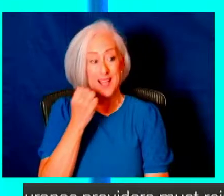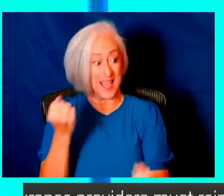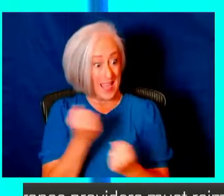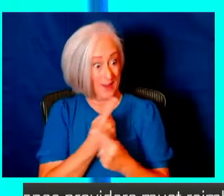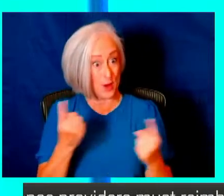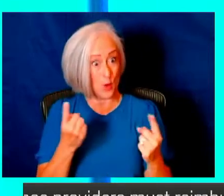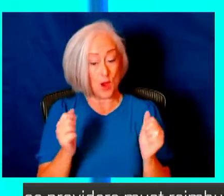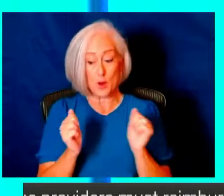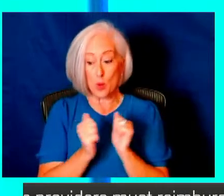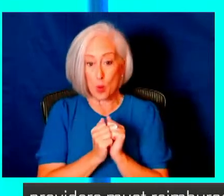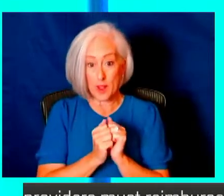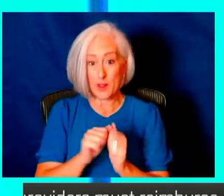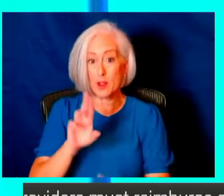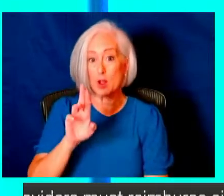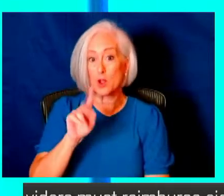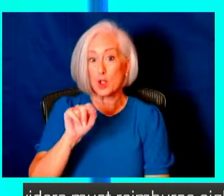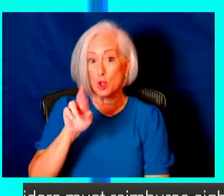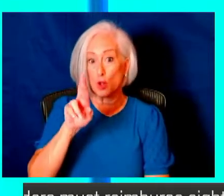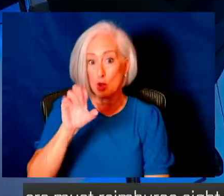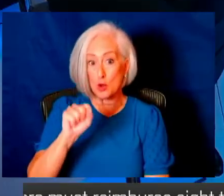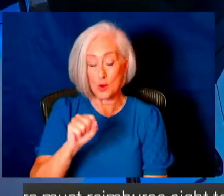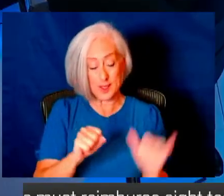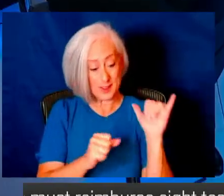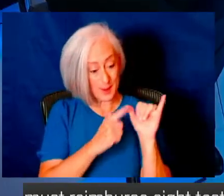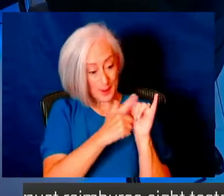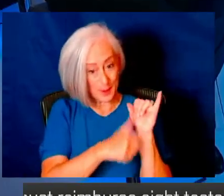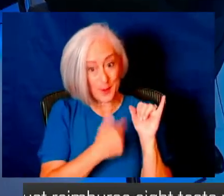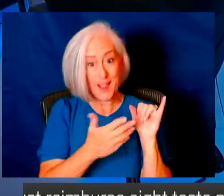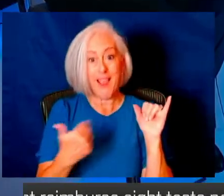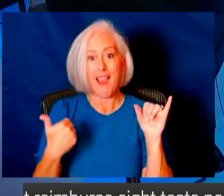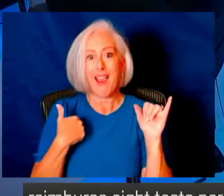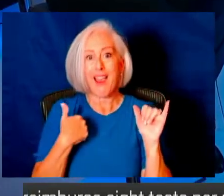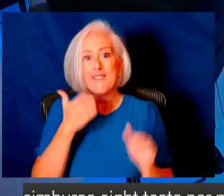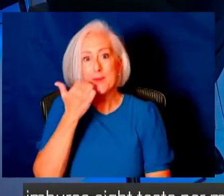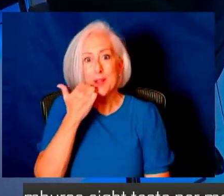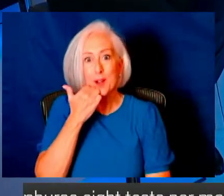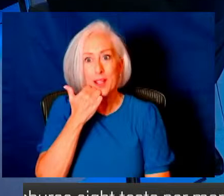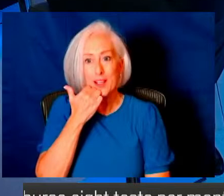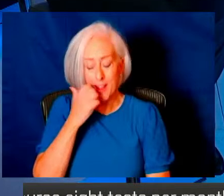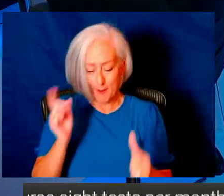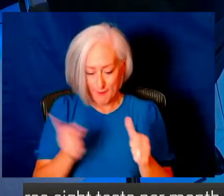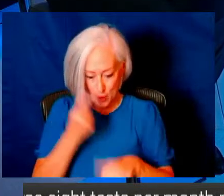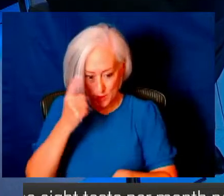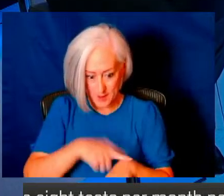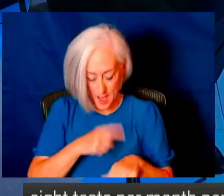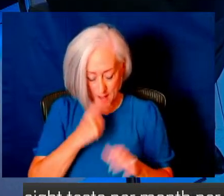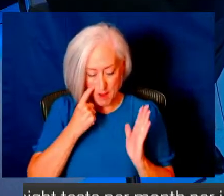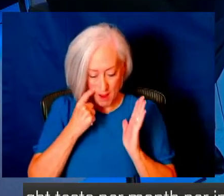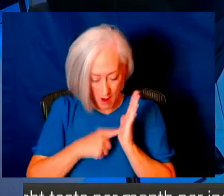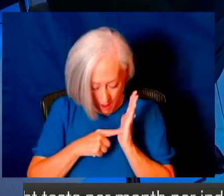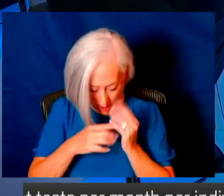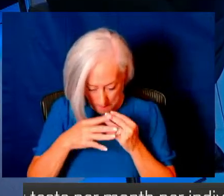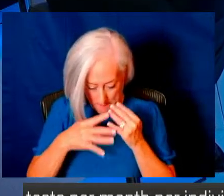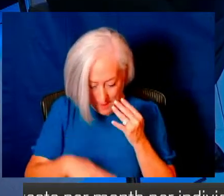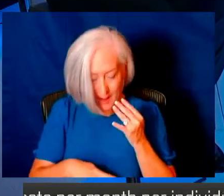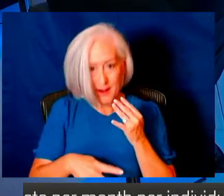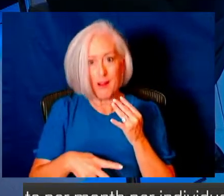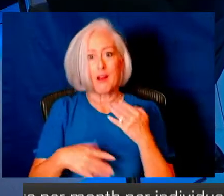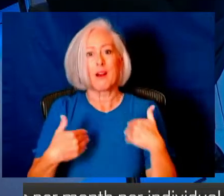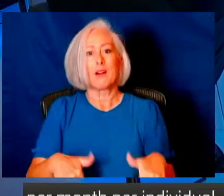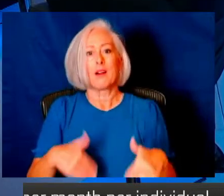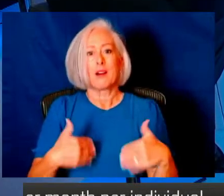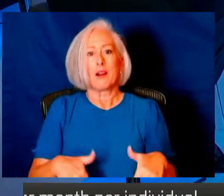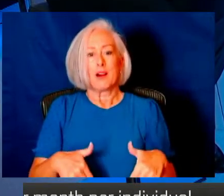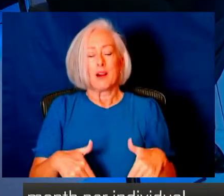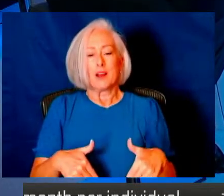a period. It's scary for all of us. And it's scary for all of us. And that first time telling that story, there's so many